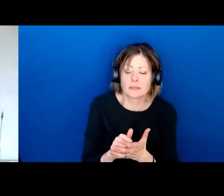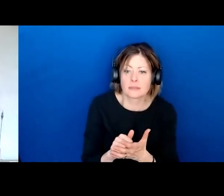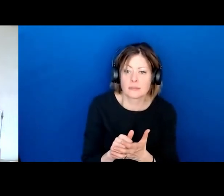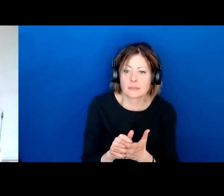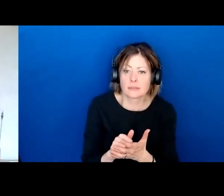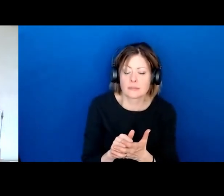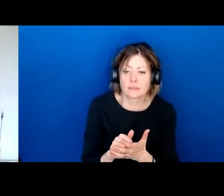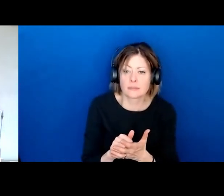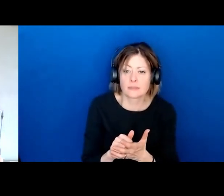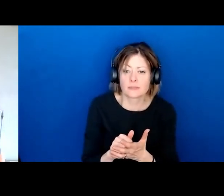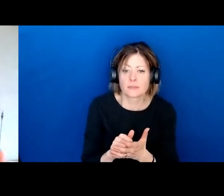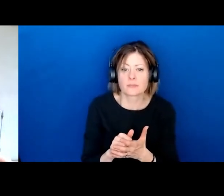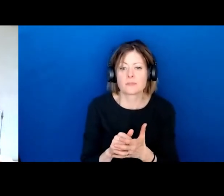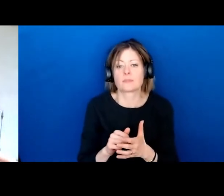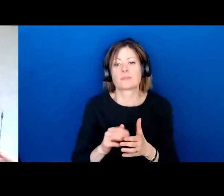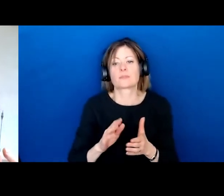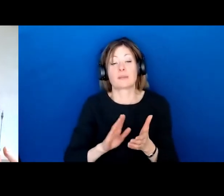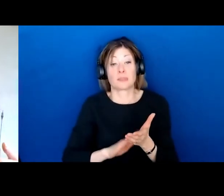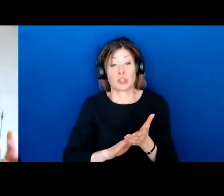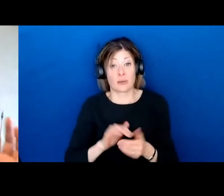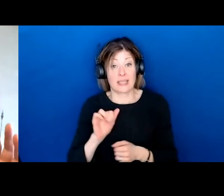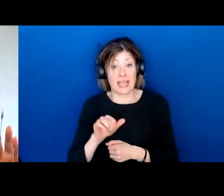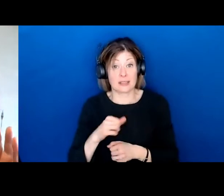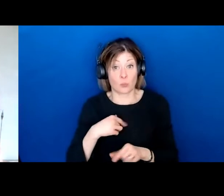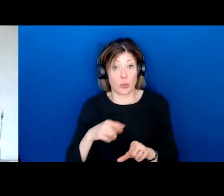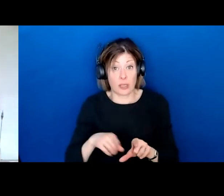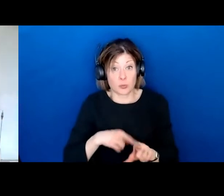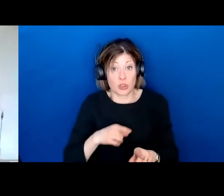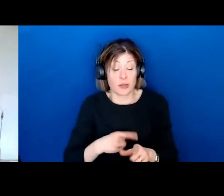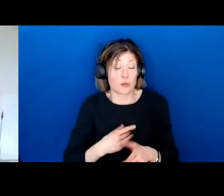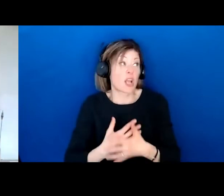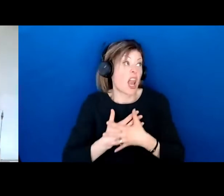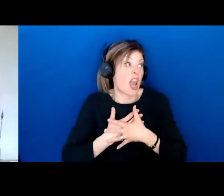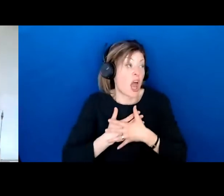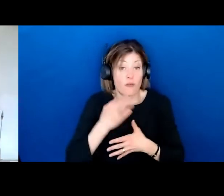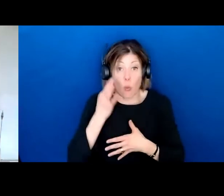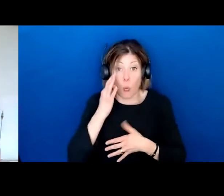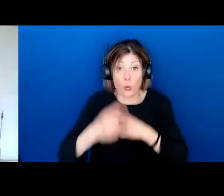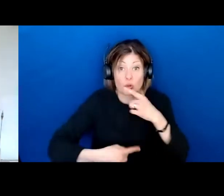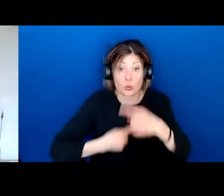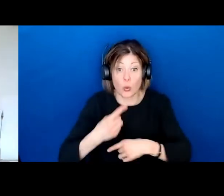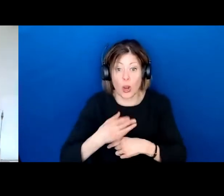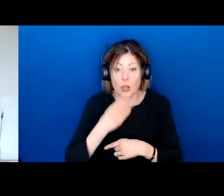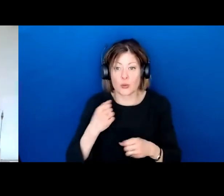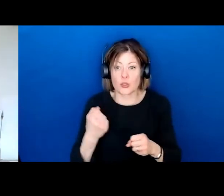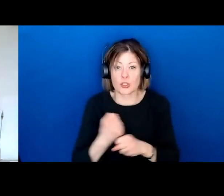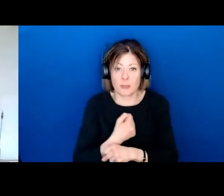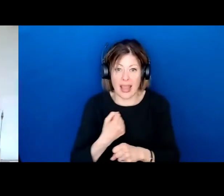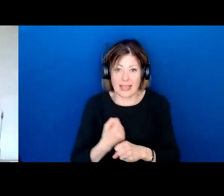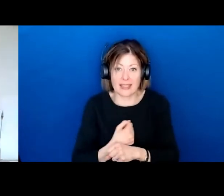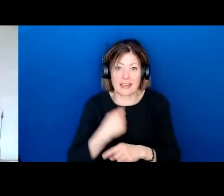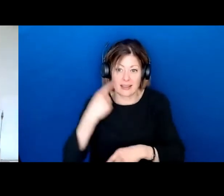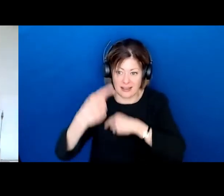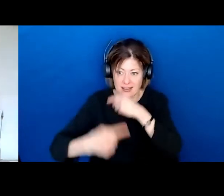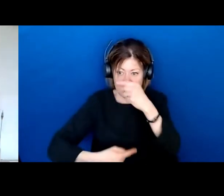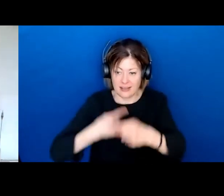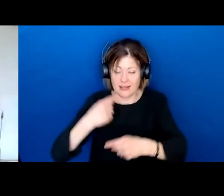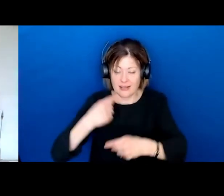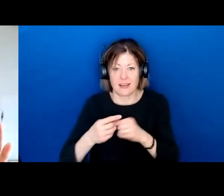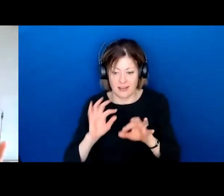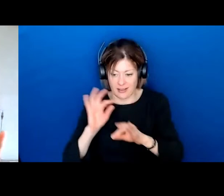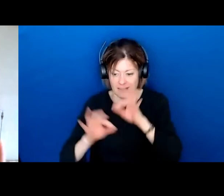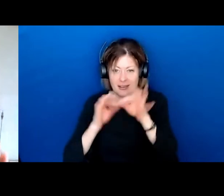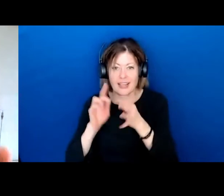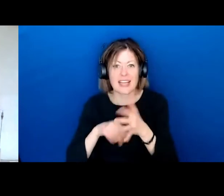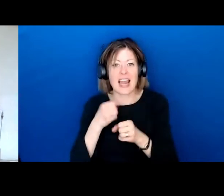I used to love water wheels. When I was young, I made Lego models of undershot and overshot. I don't think this is one,